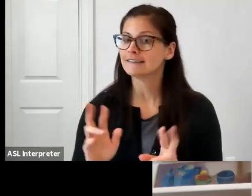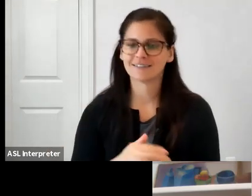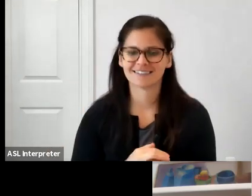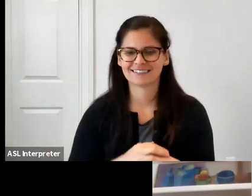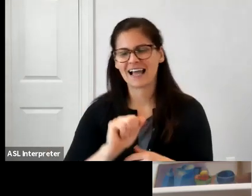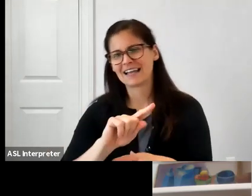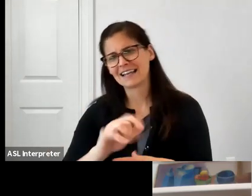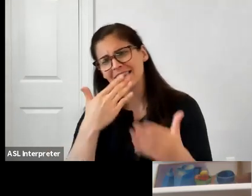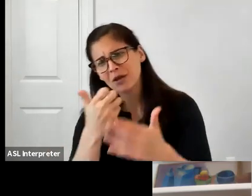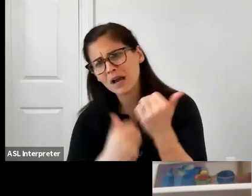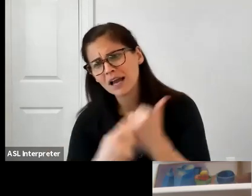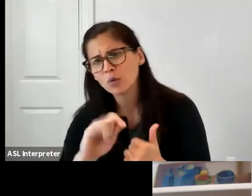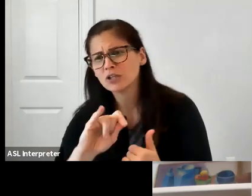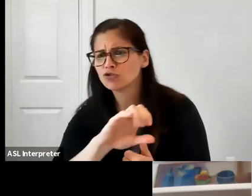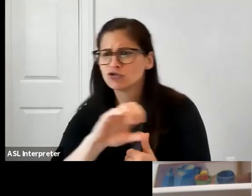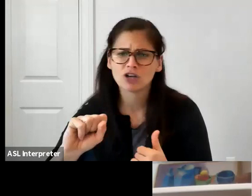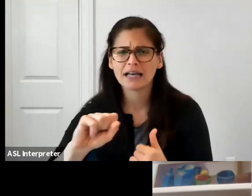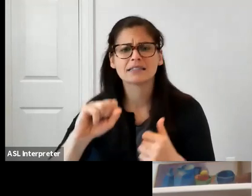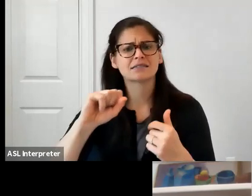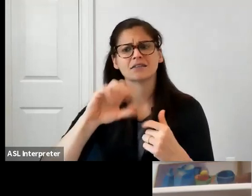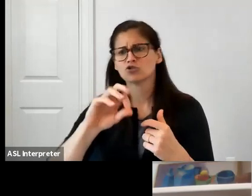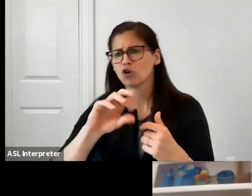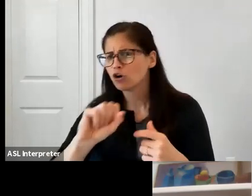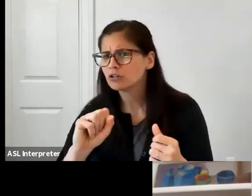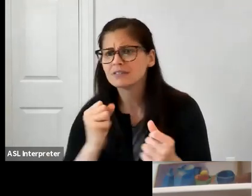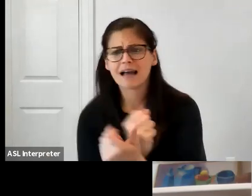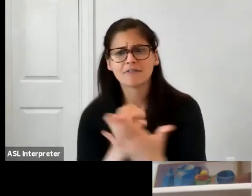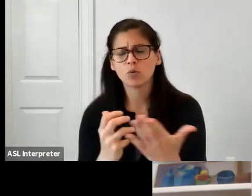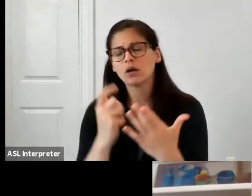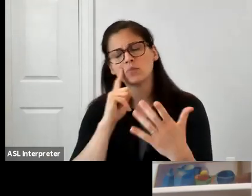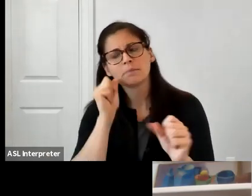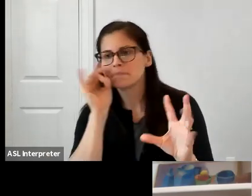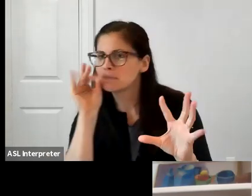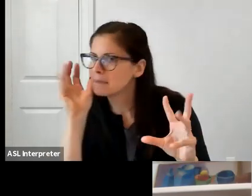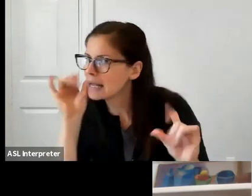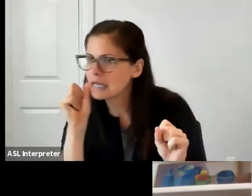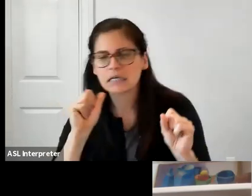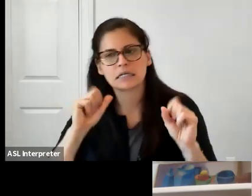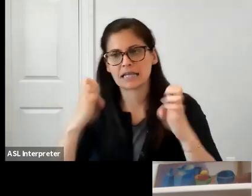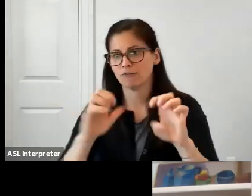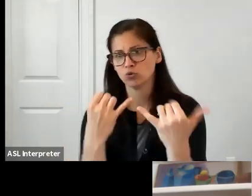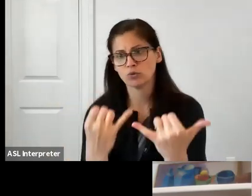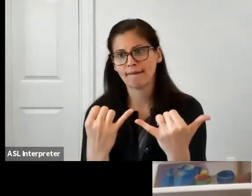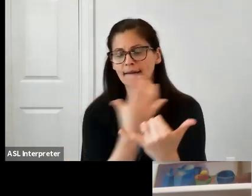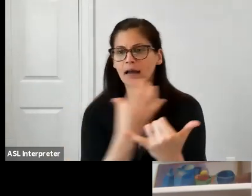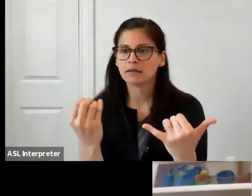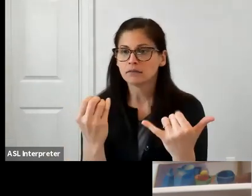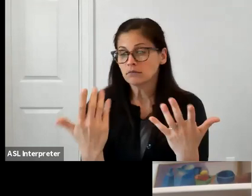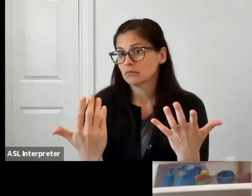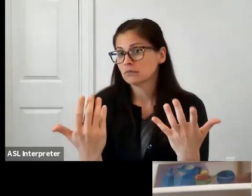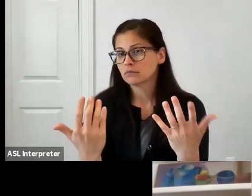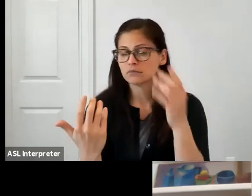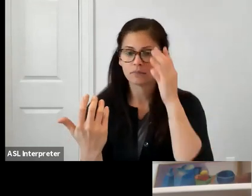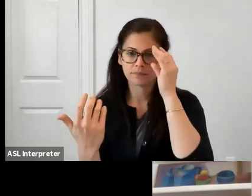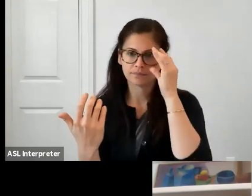Angelina, everybody, Jessica, oh my gosh, what an amazing, amazing, amazing effort today. And we, as I